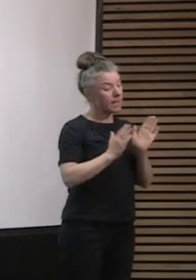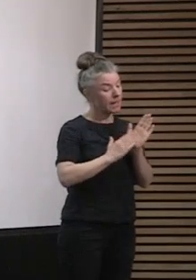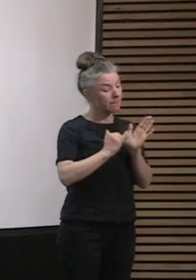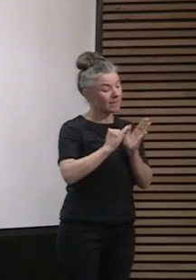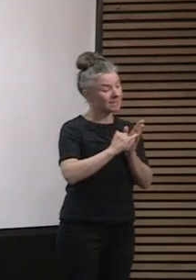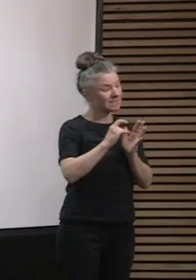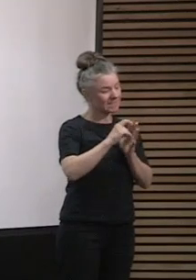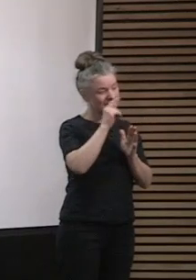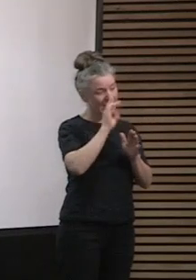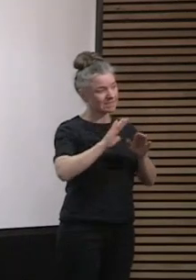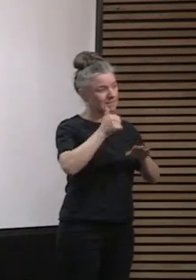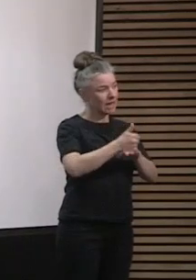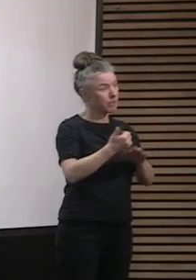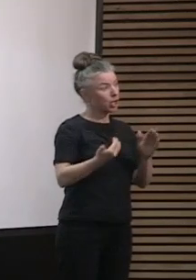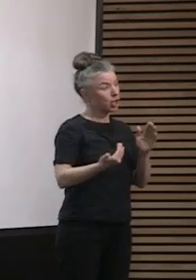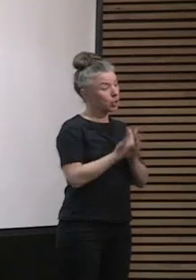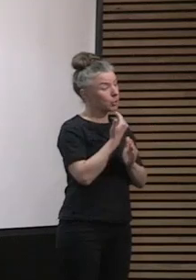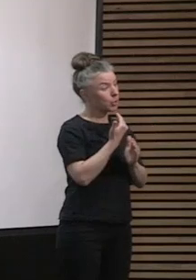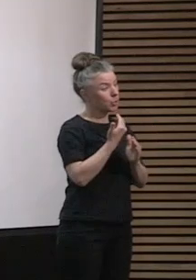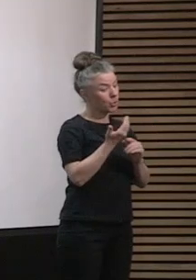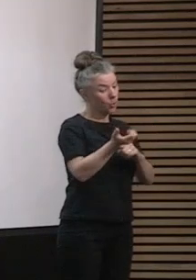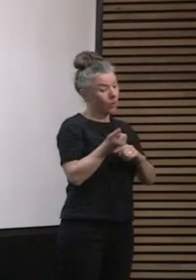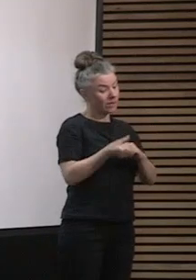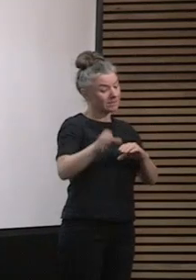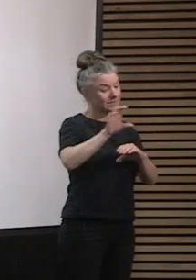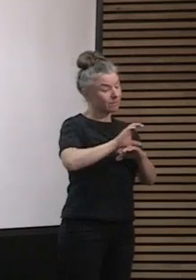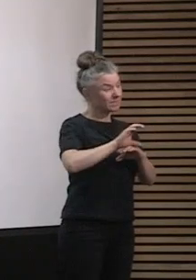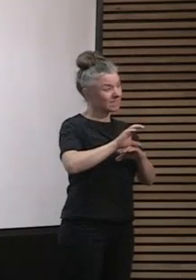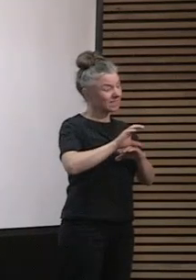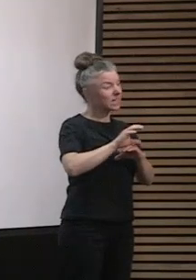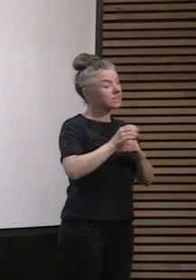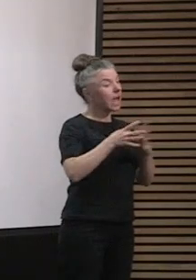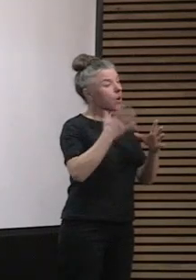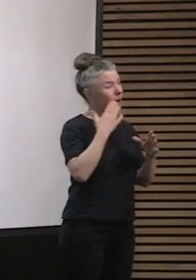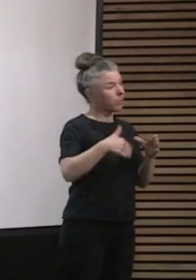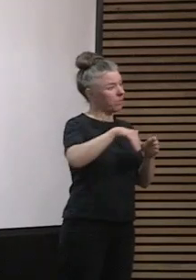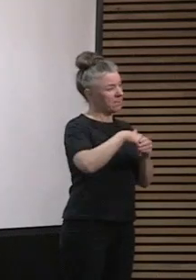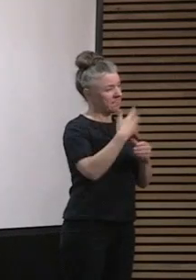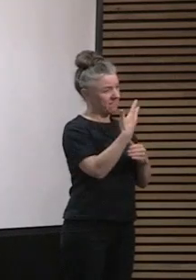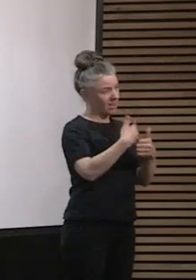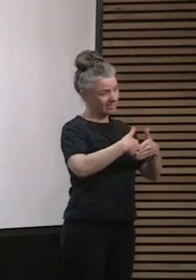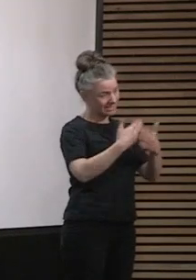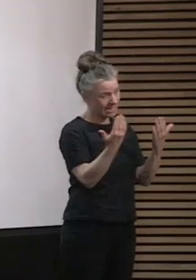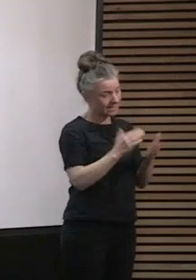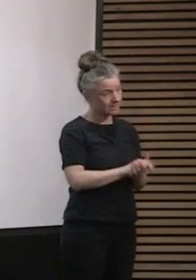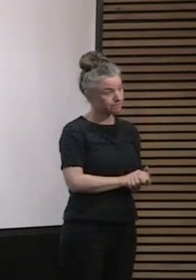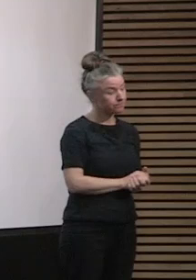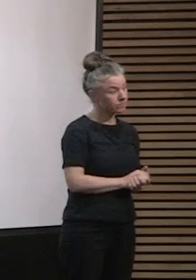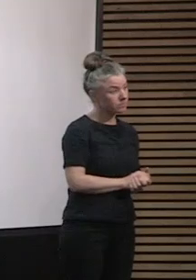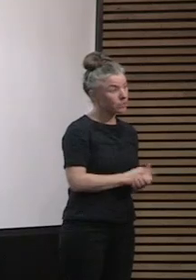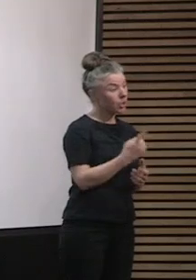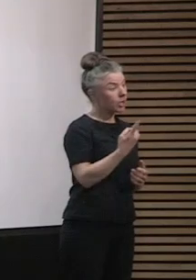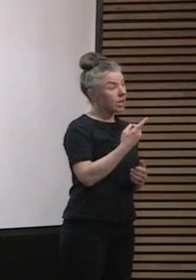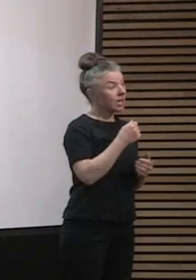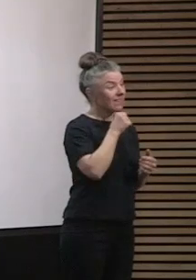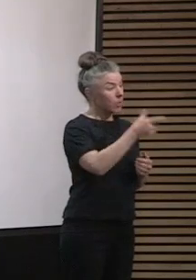implement the new wage subsidy scheme within 5 days. It is also very important to note that applications for the